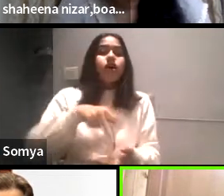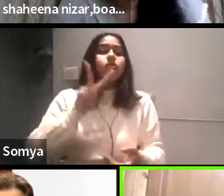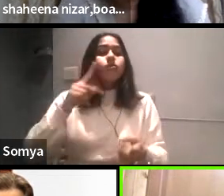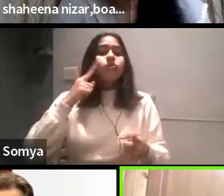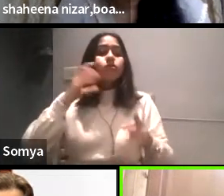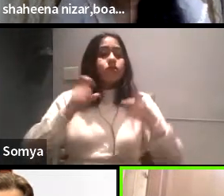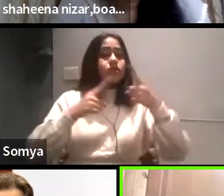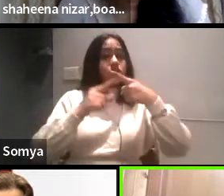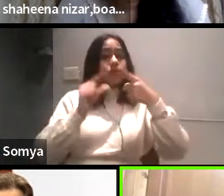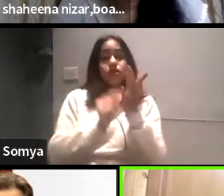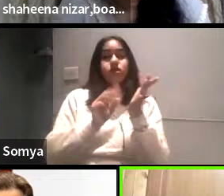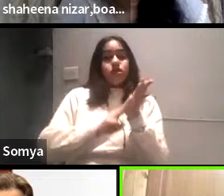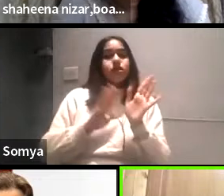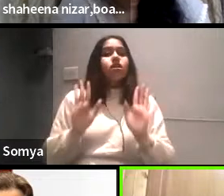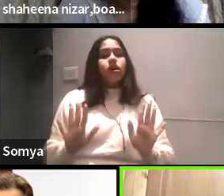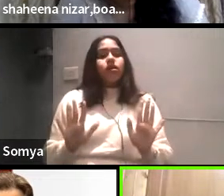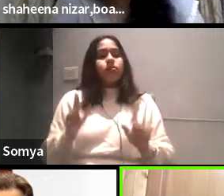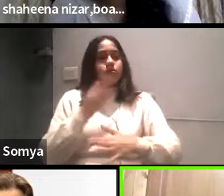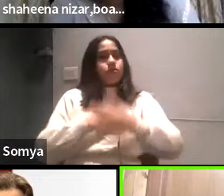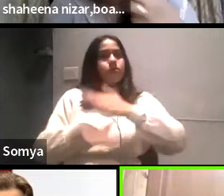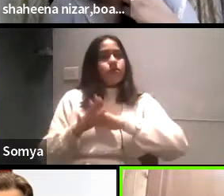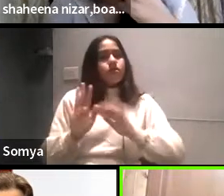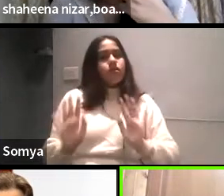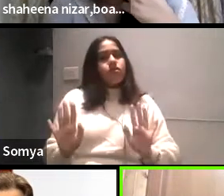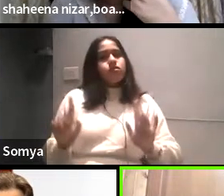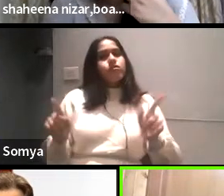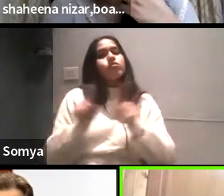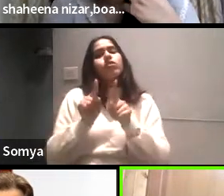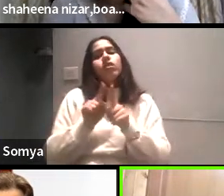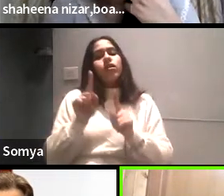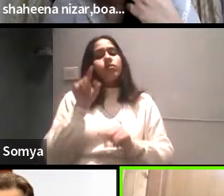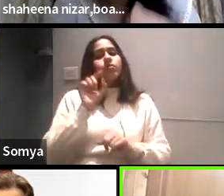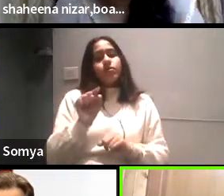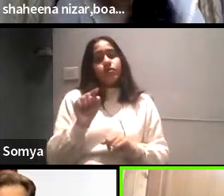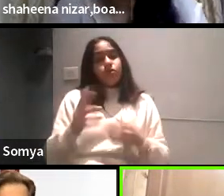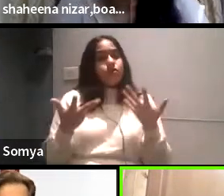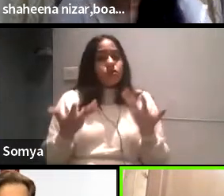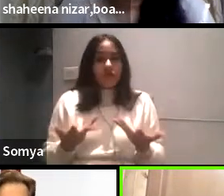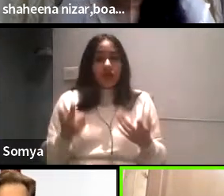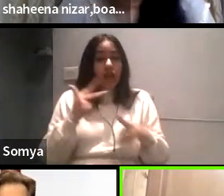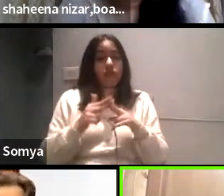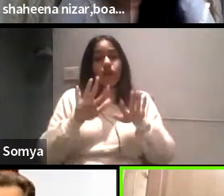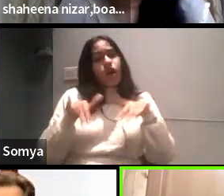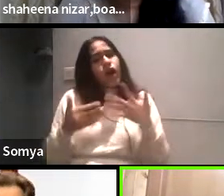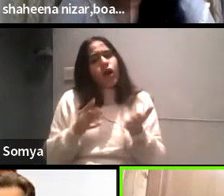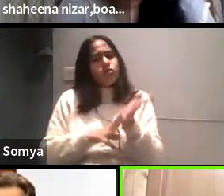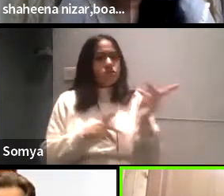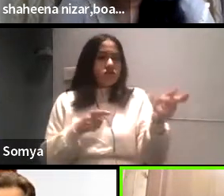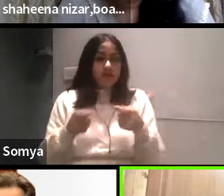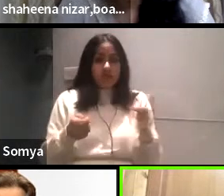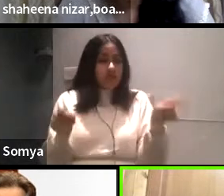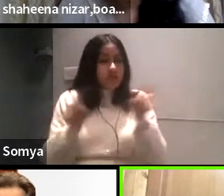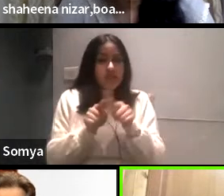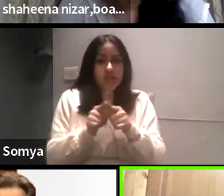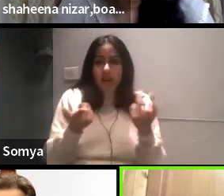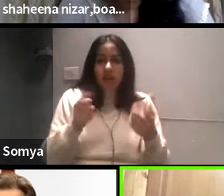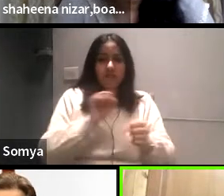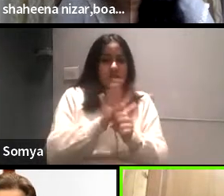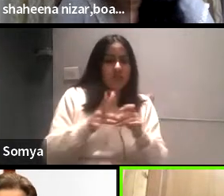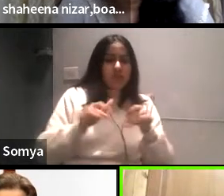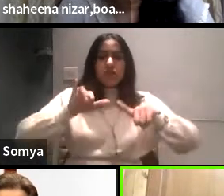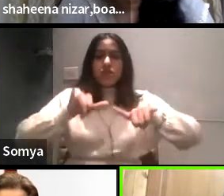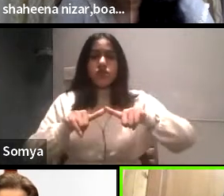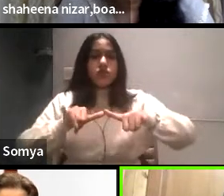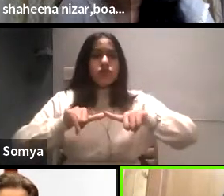the first victims are obviously the people with disability. So what how did you manage this devastating